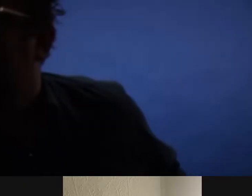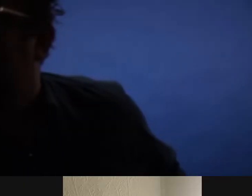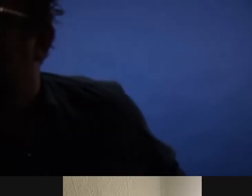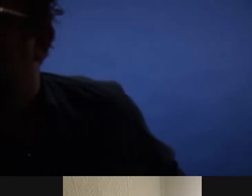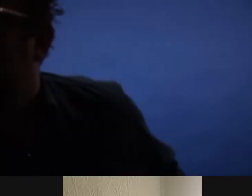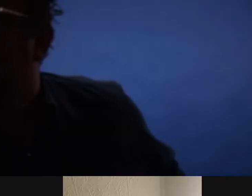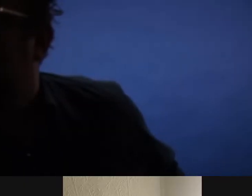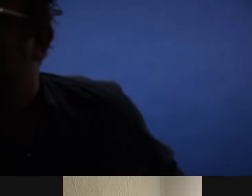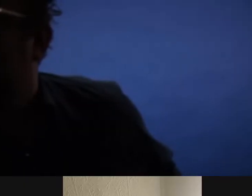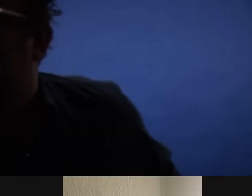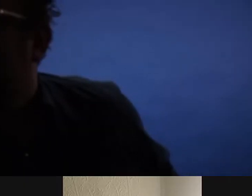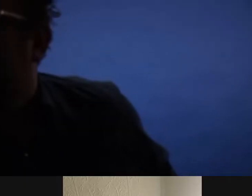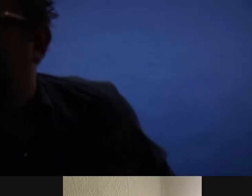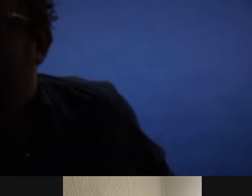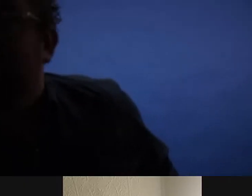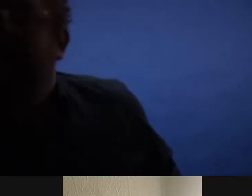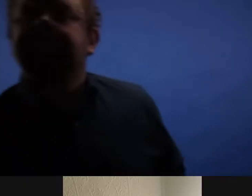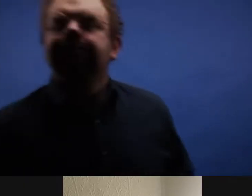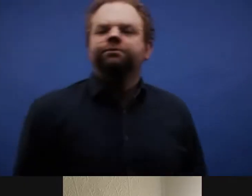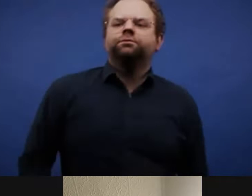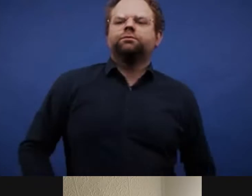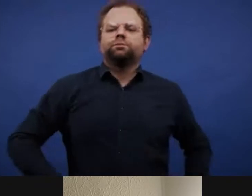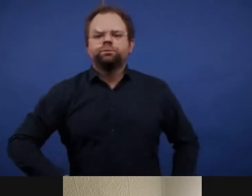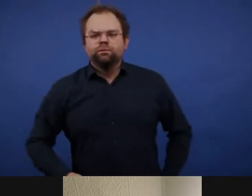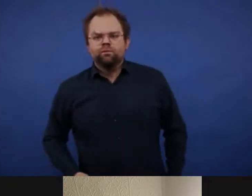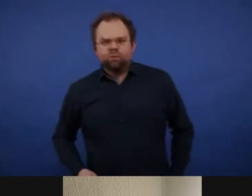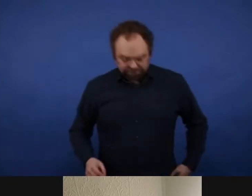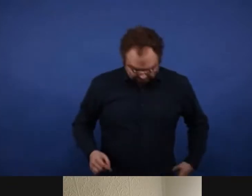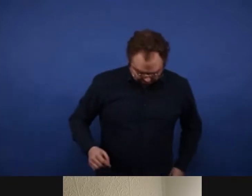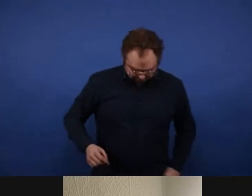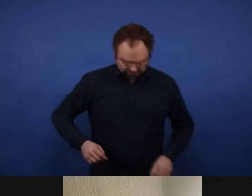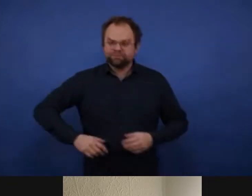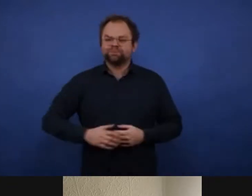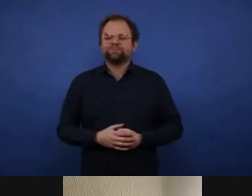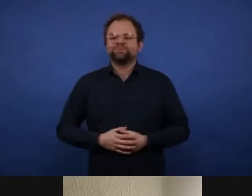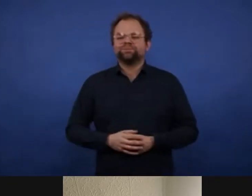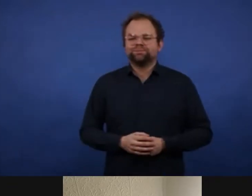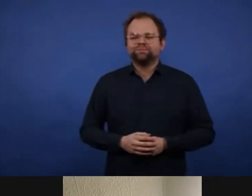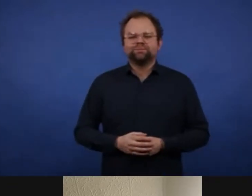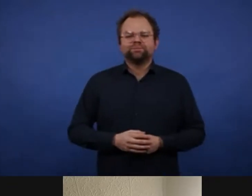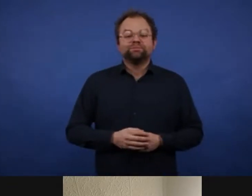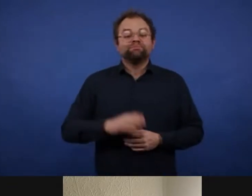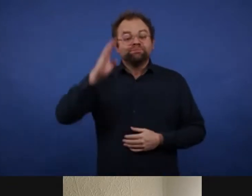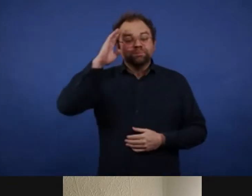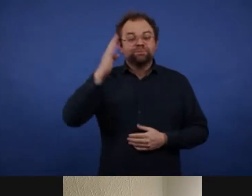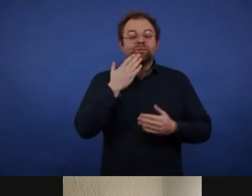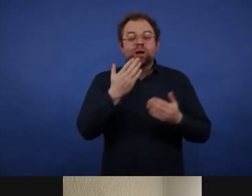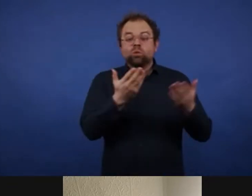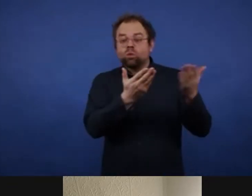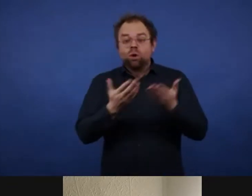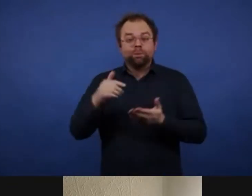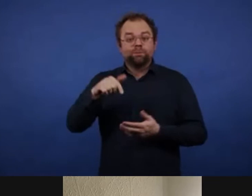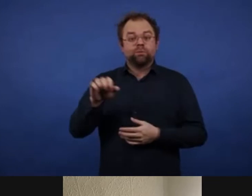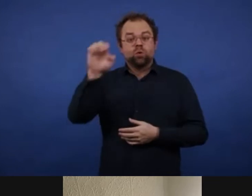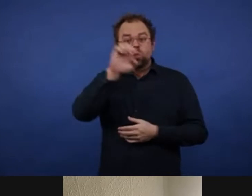International Disability Alliance, Atlas Alliance, through Youth Mental Health Norway, UNICEF, and supported by the government of